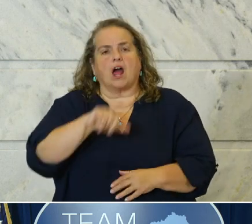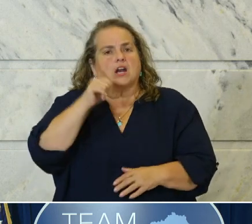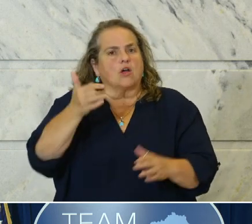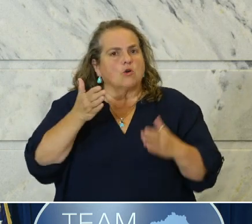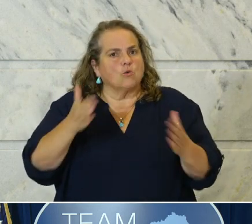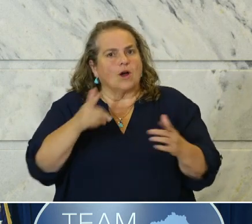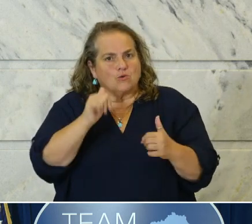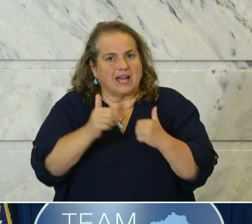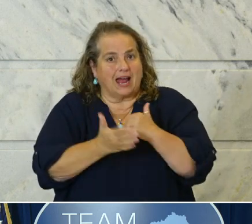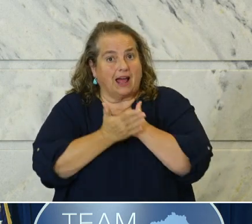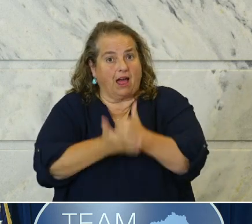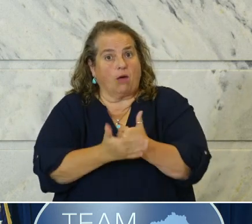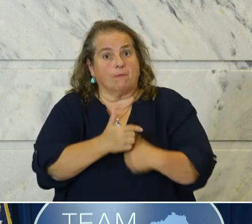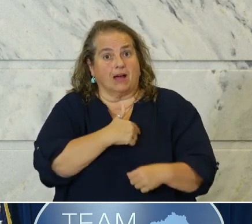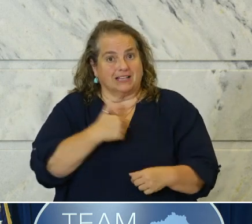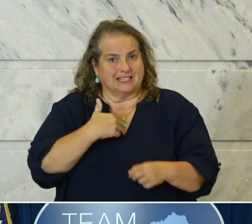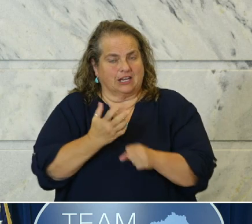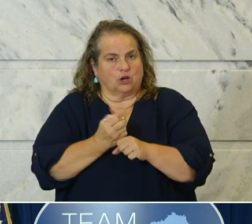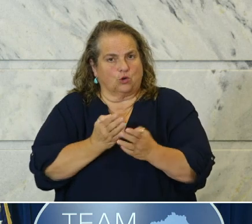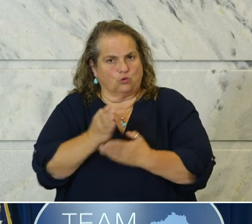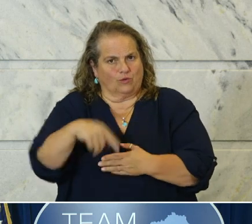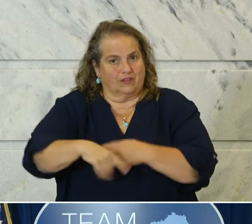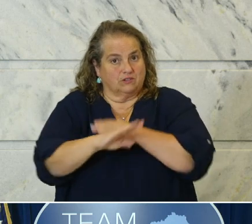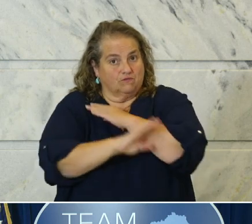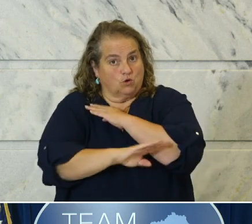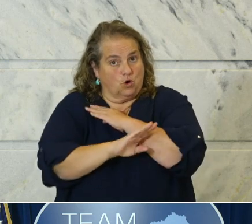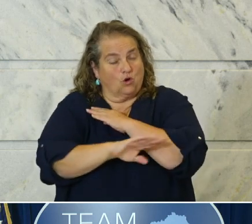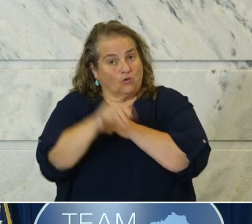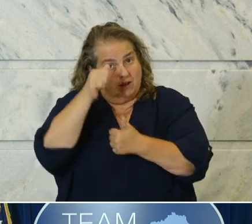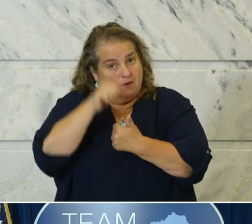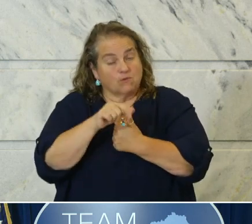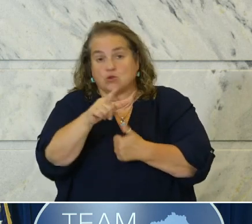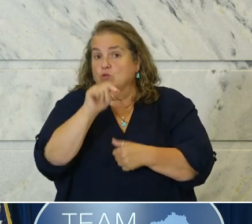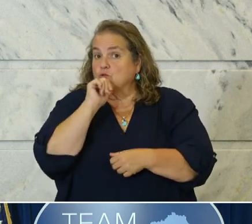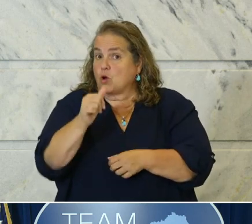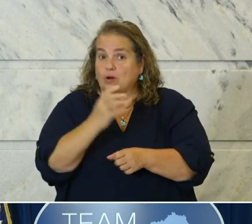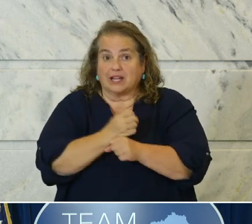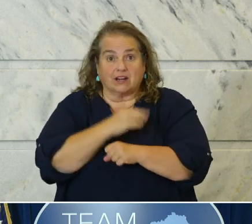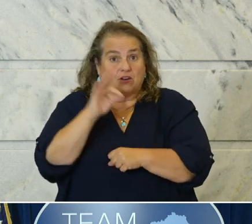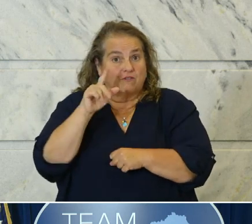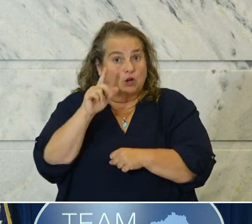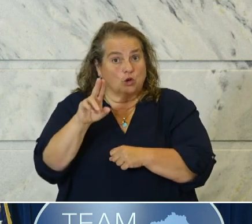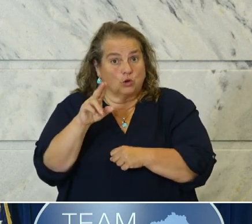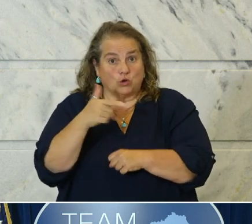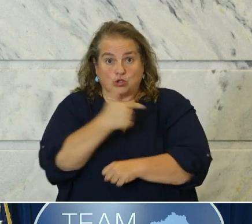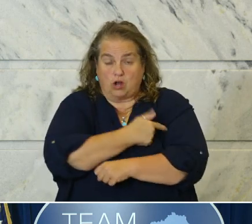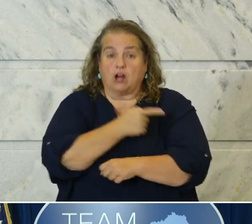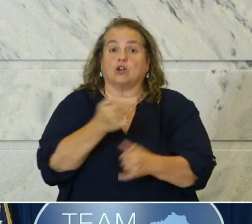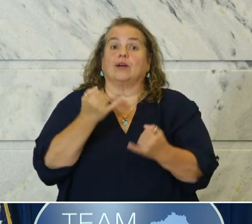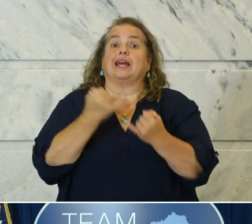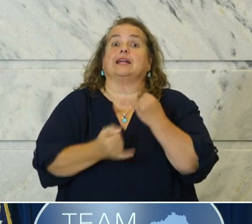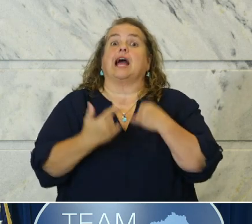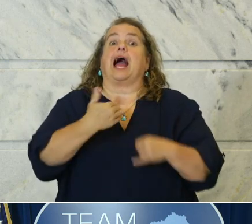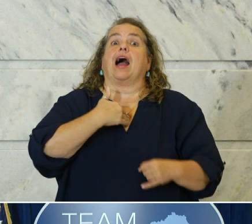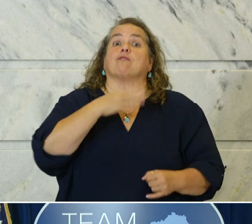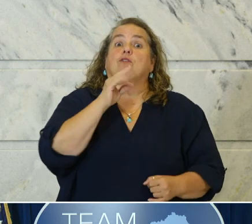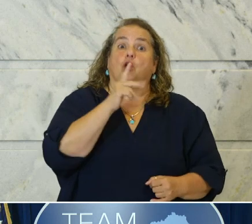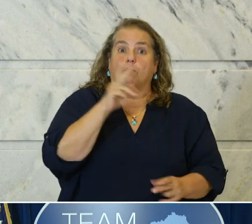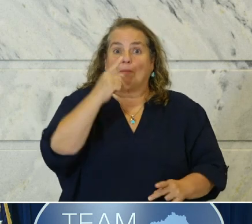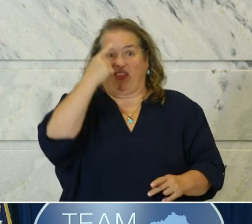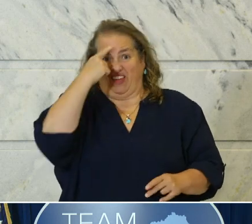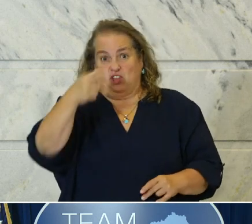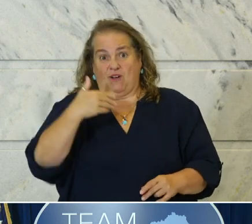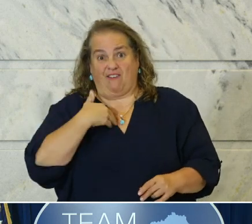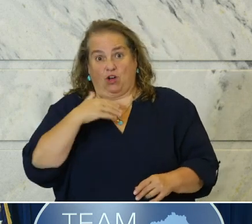you can help us get through this fall. And remember, if you don't get your flu shot, you turn out to have the flu, but people think that you have COVID, it